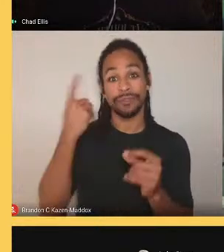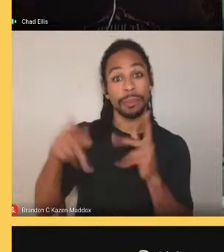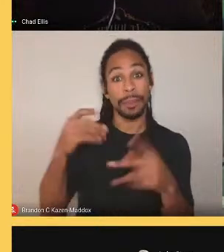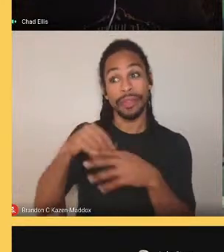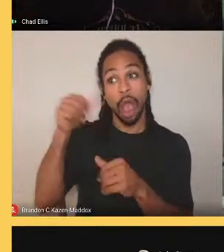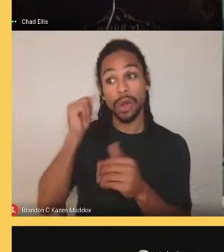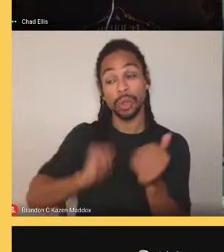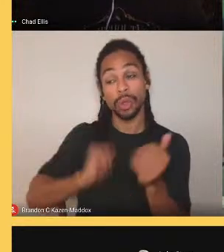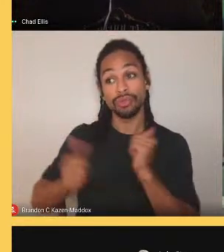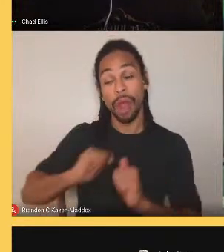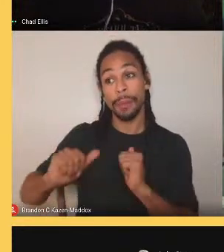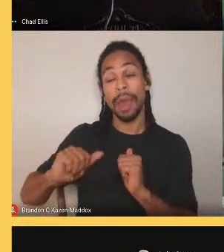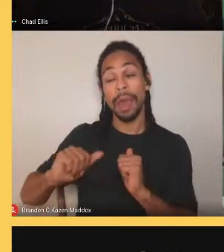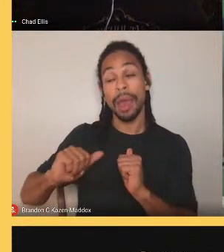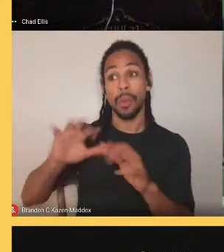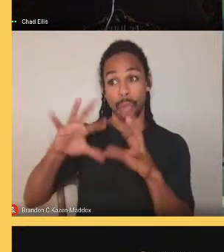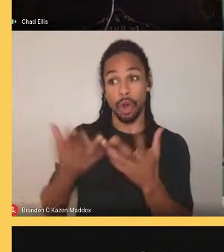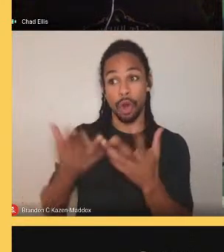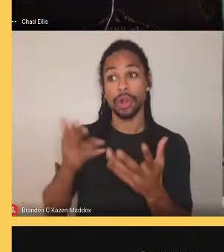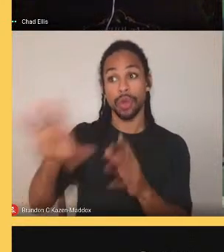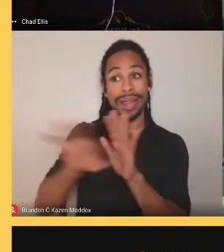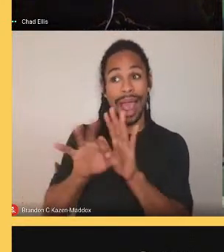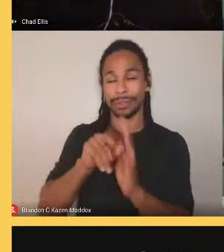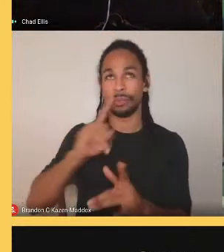it's fantastic. It's very exciting.